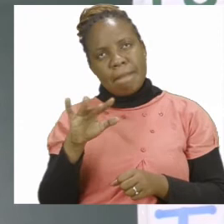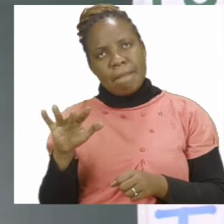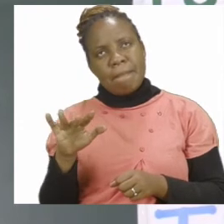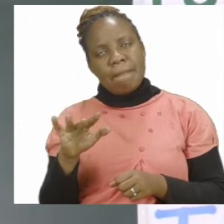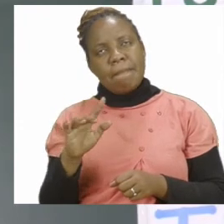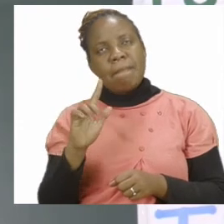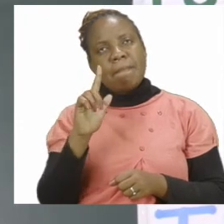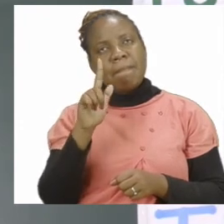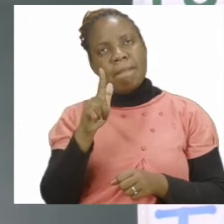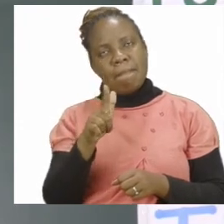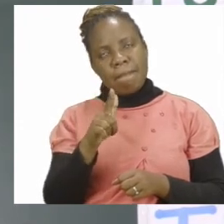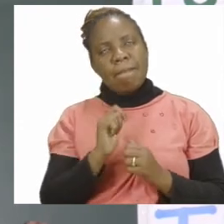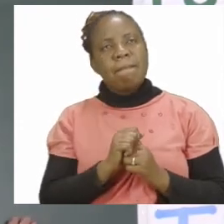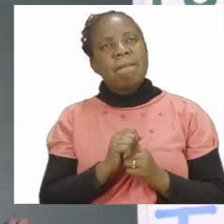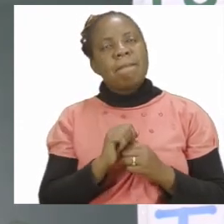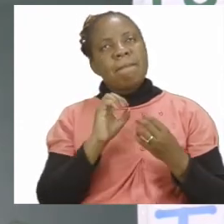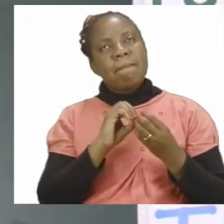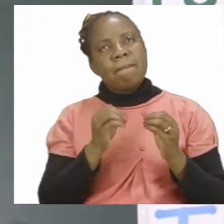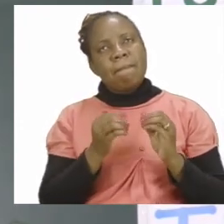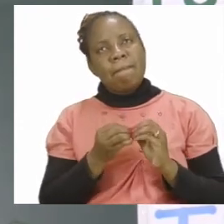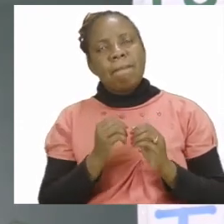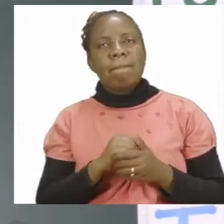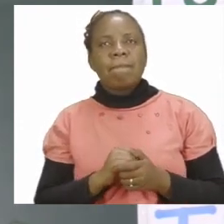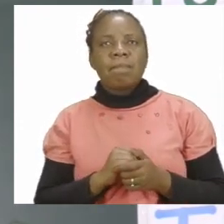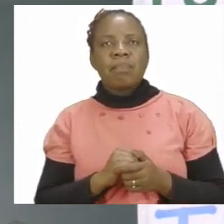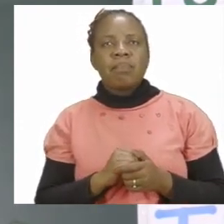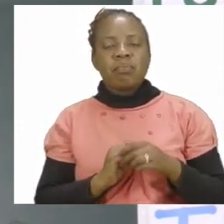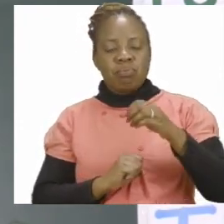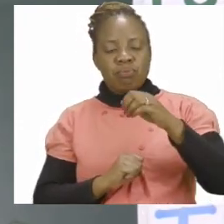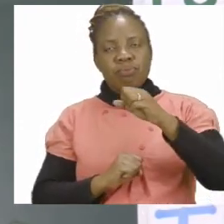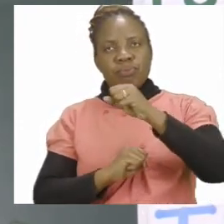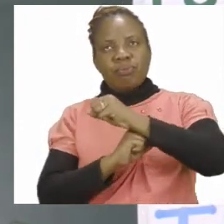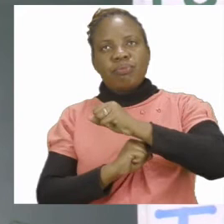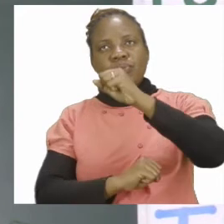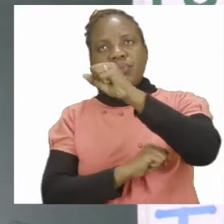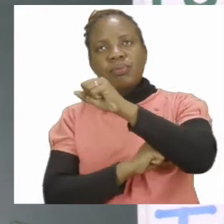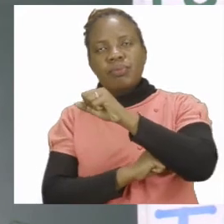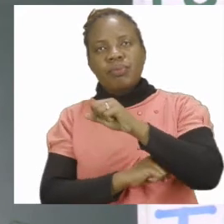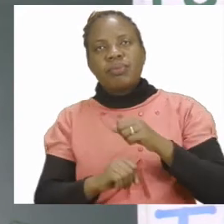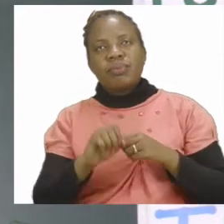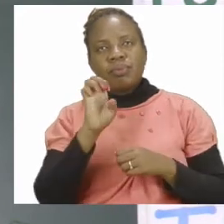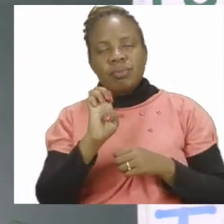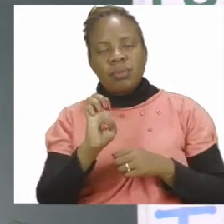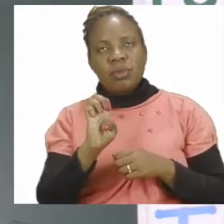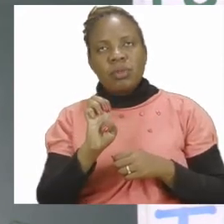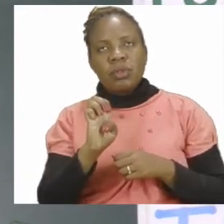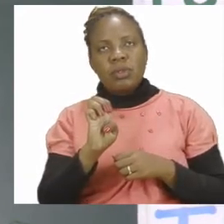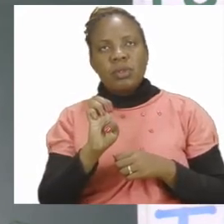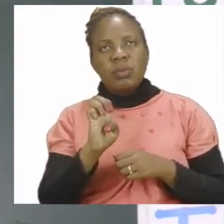is E1. 1, 2, 3,